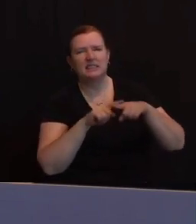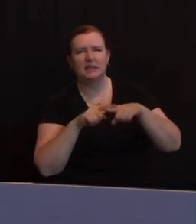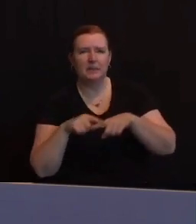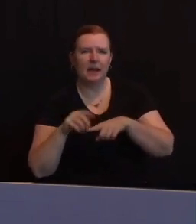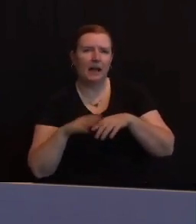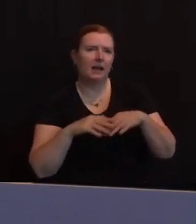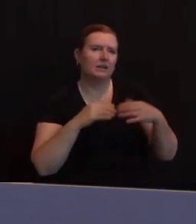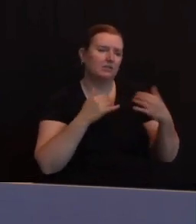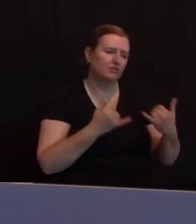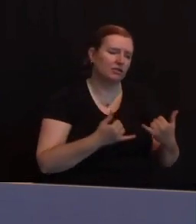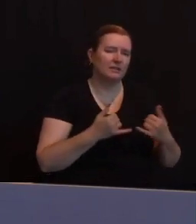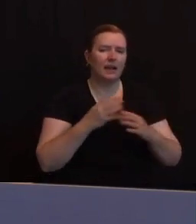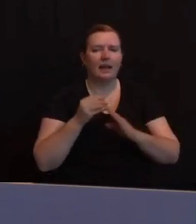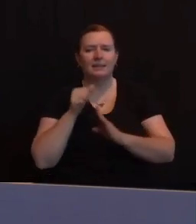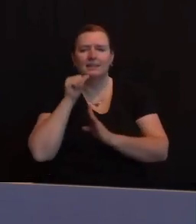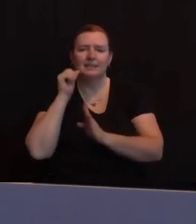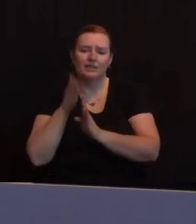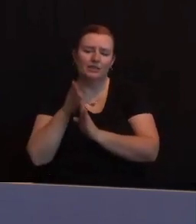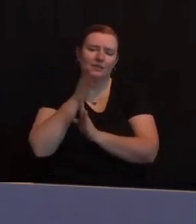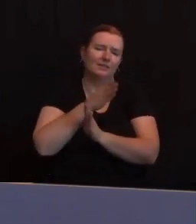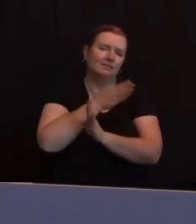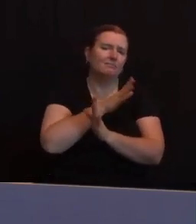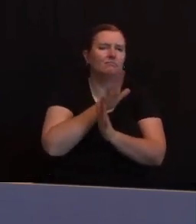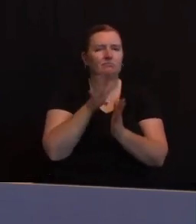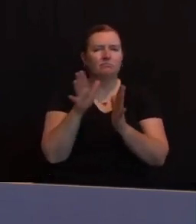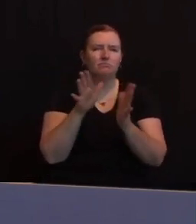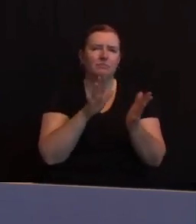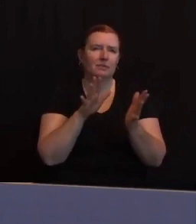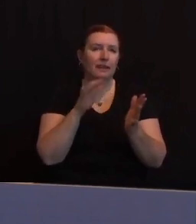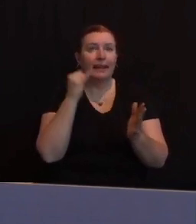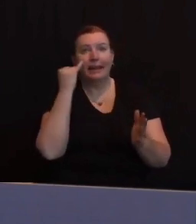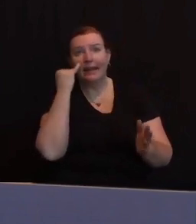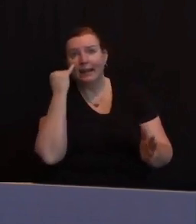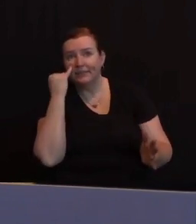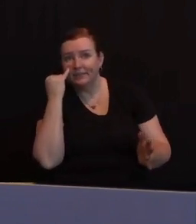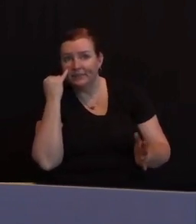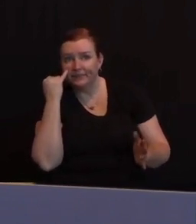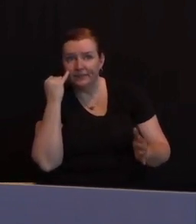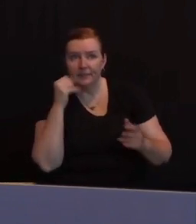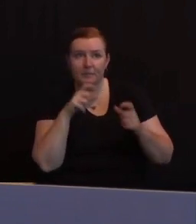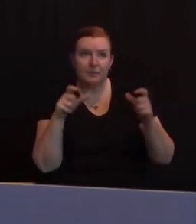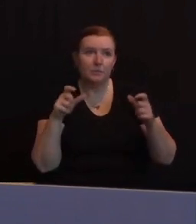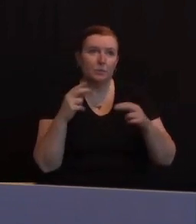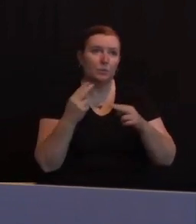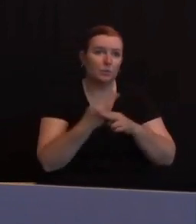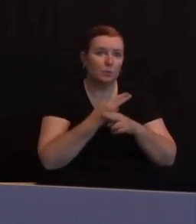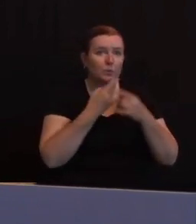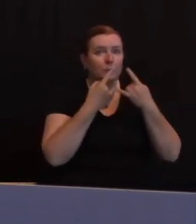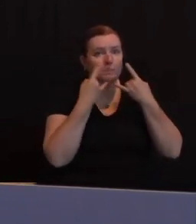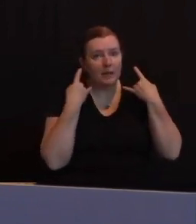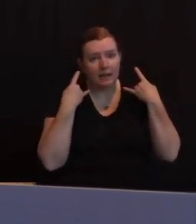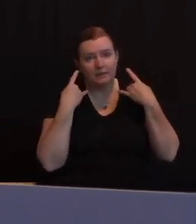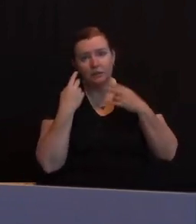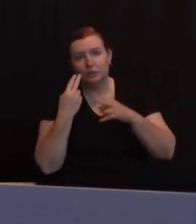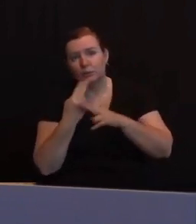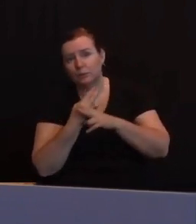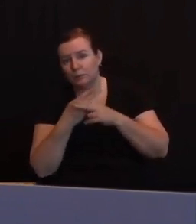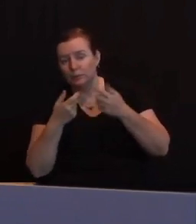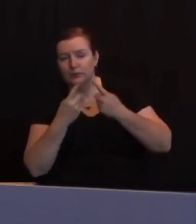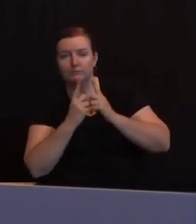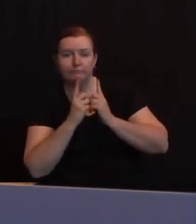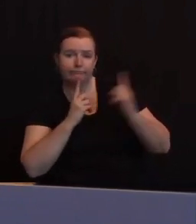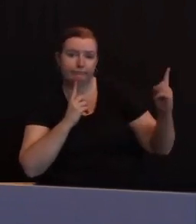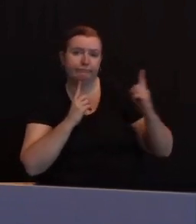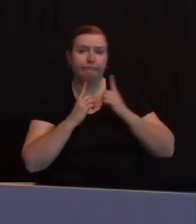on, whether or not certain precautions are already taken place, such as the distancing, the level